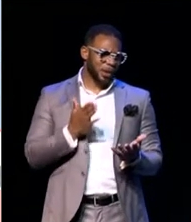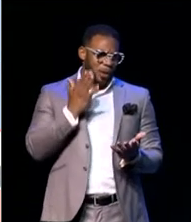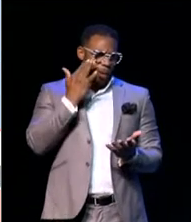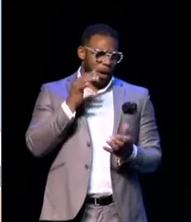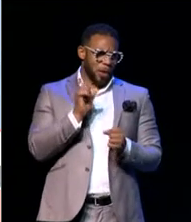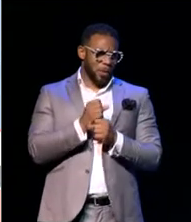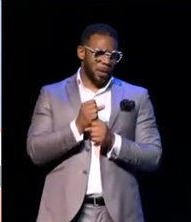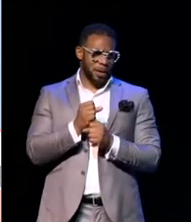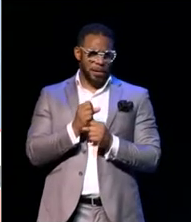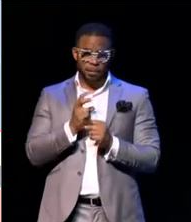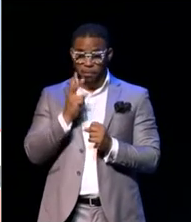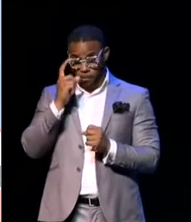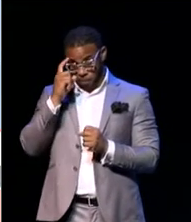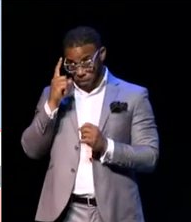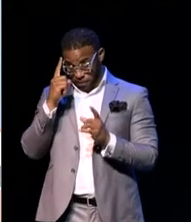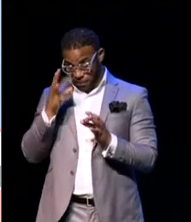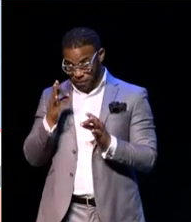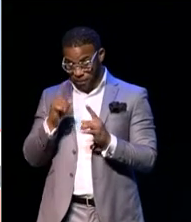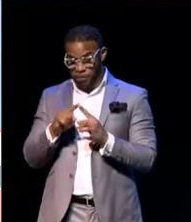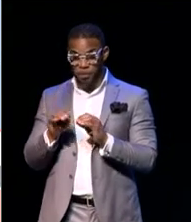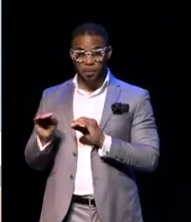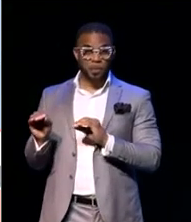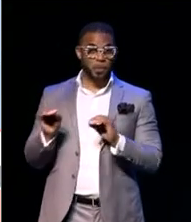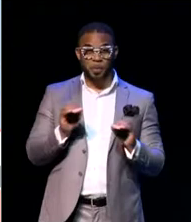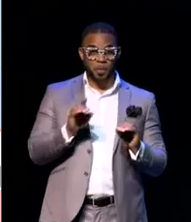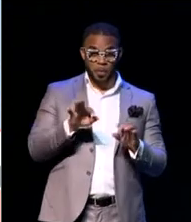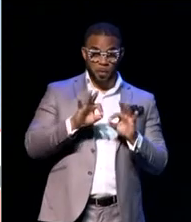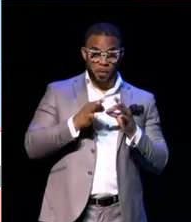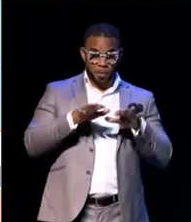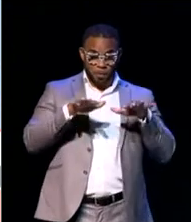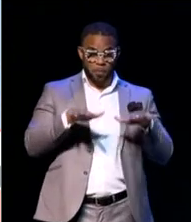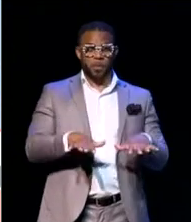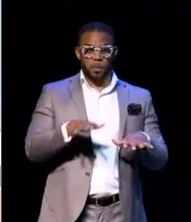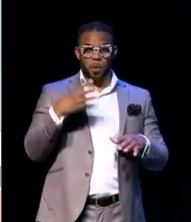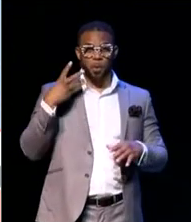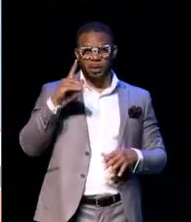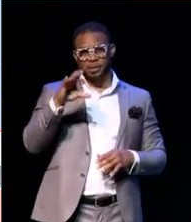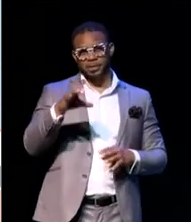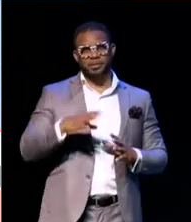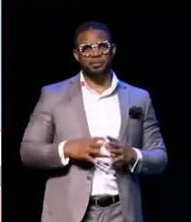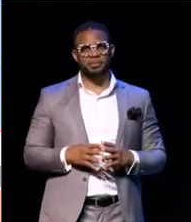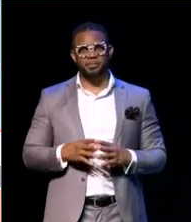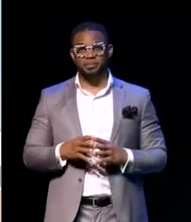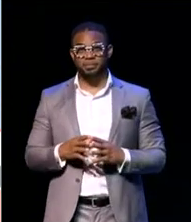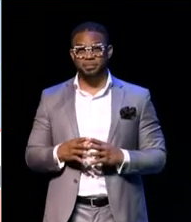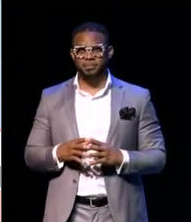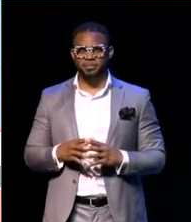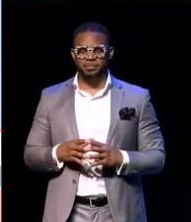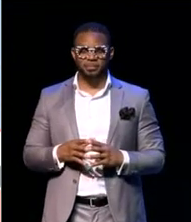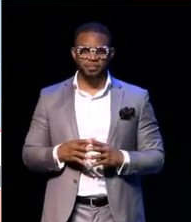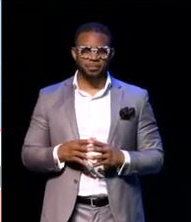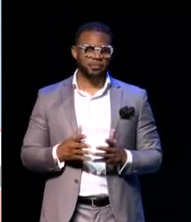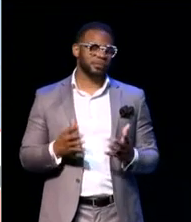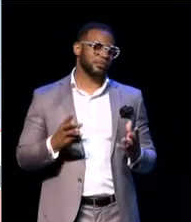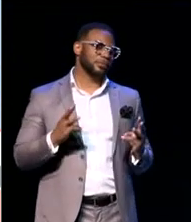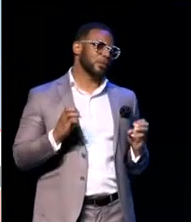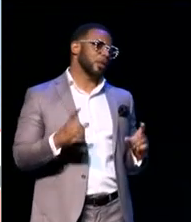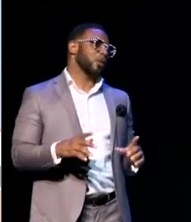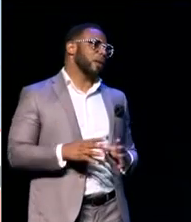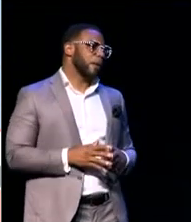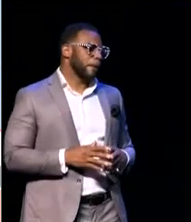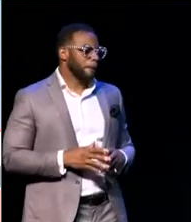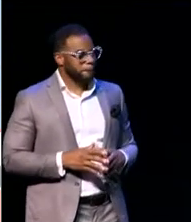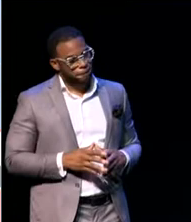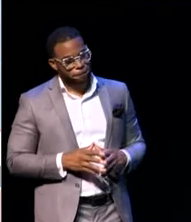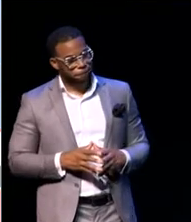you made the very smart decision to make your family right here in Washington, D.C. Well,